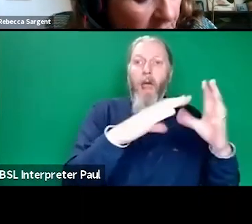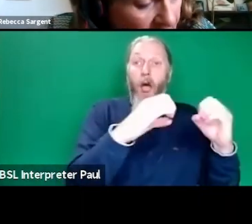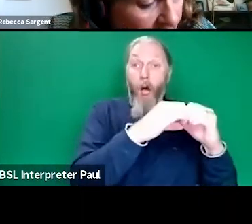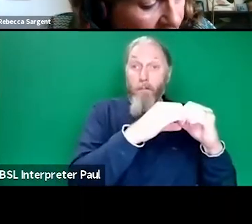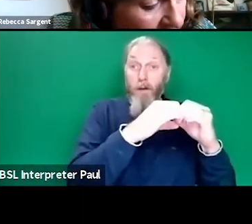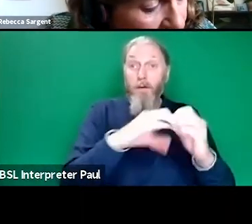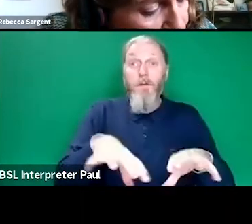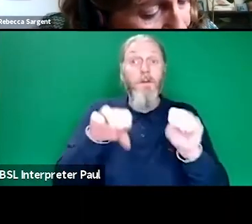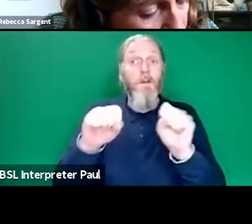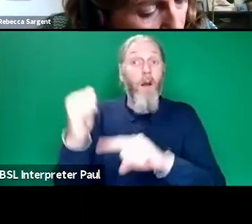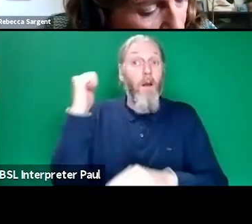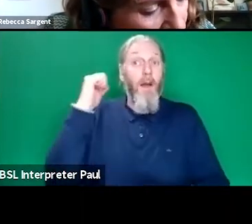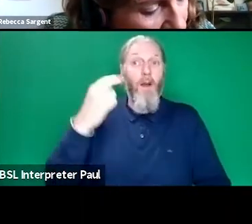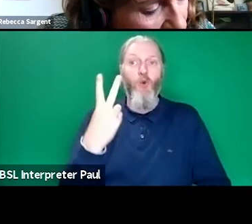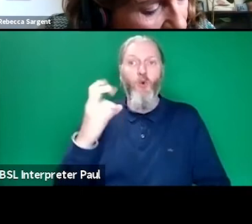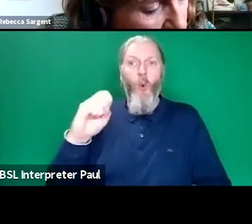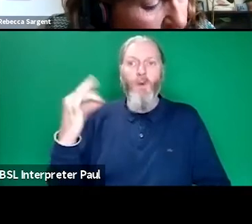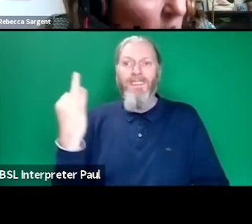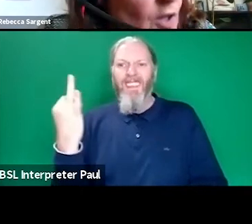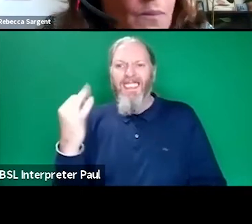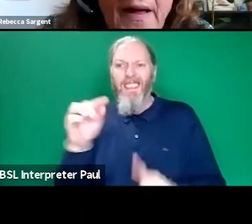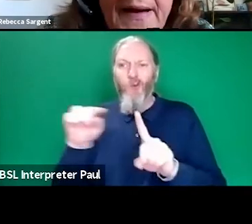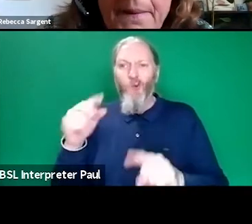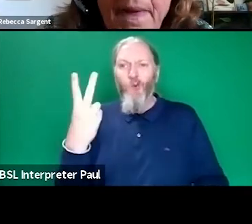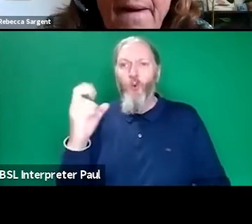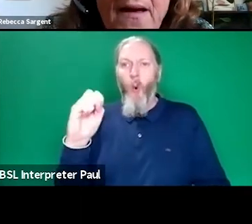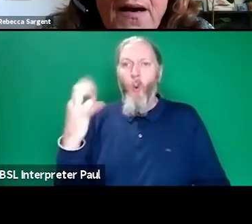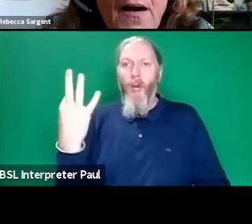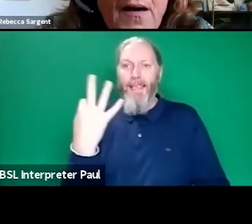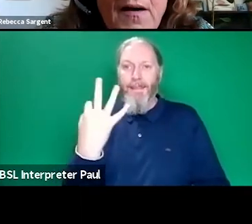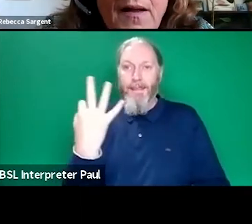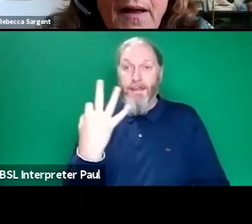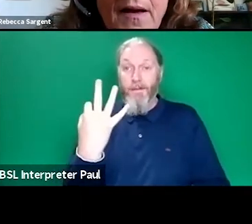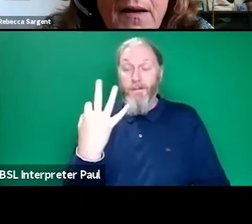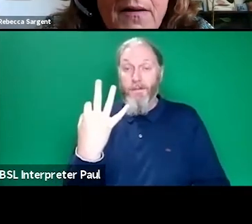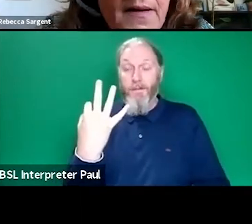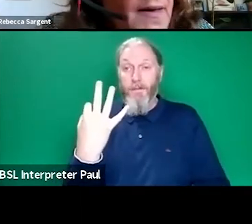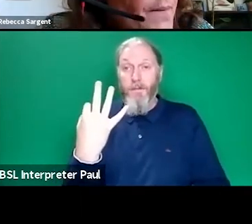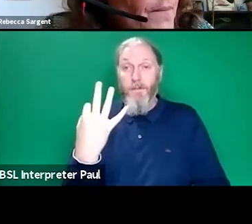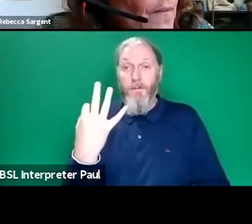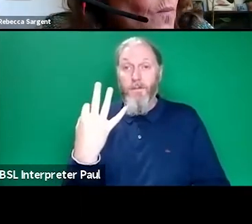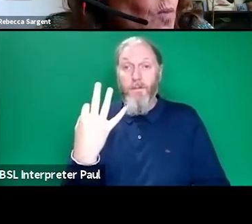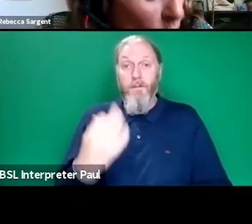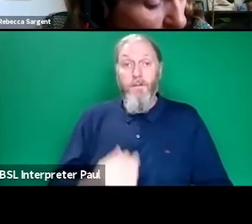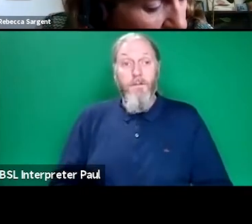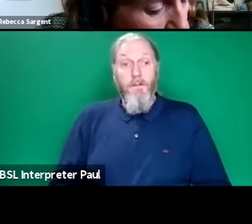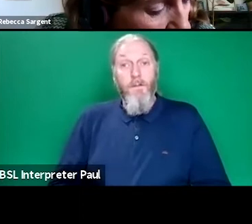2017, 2018. And it came from what